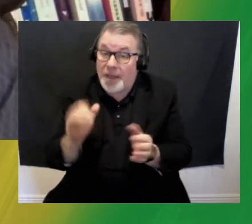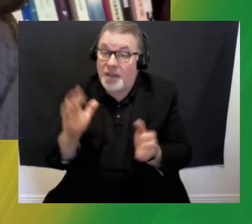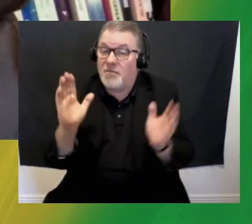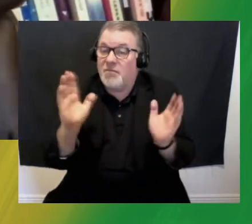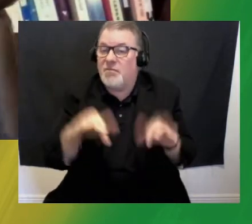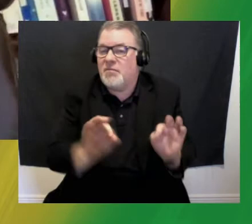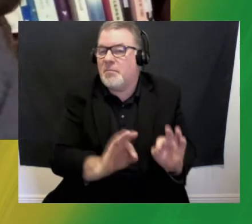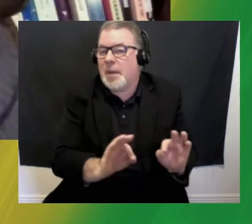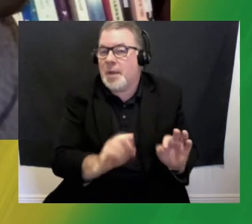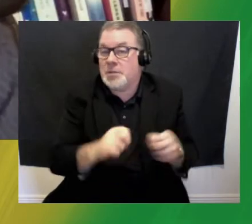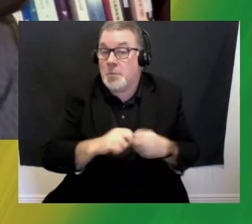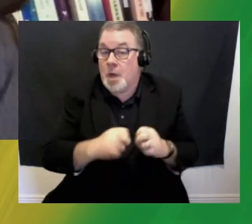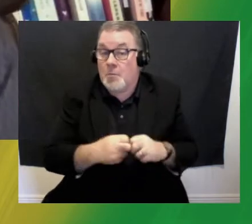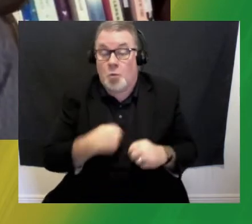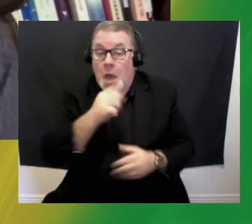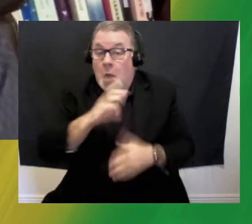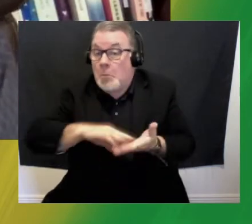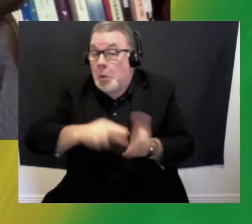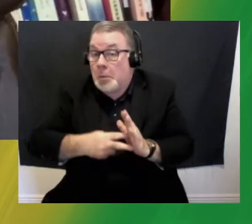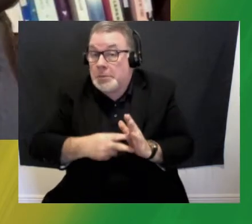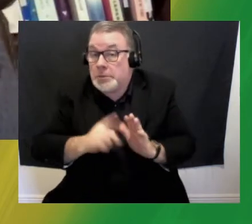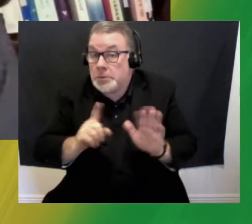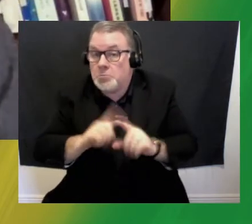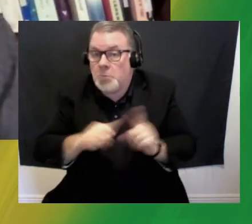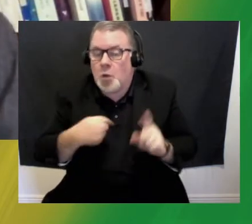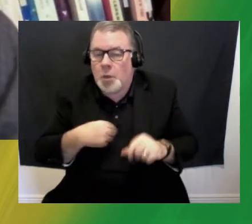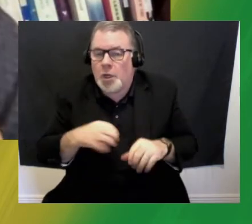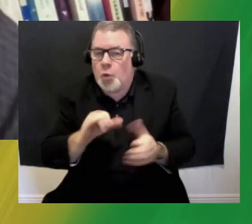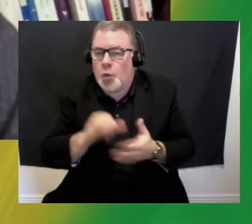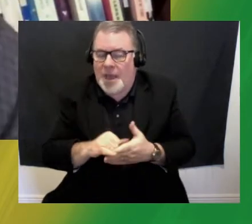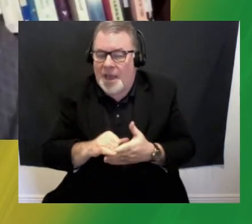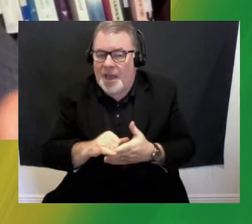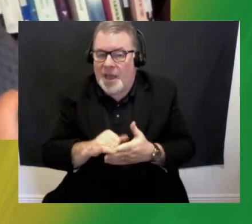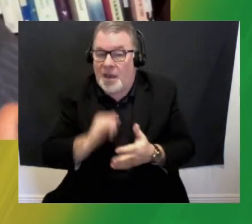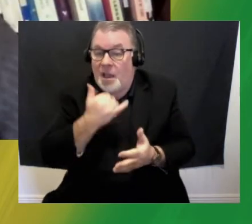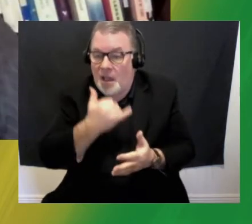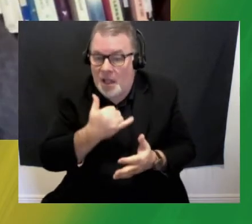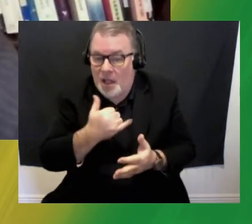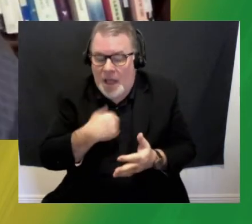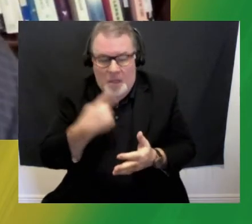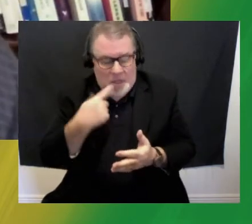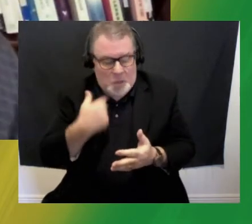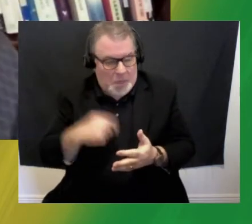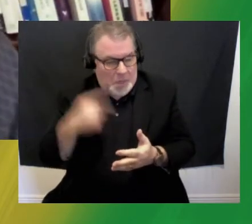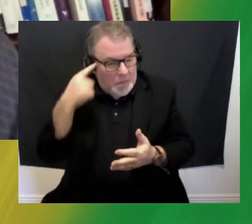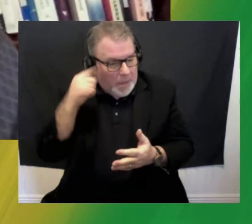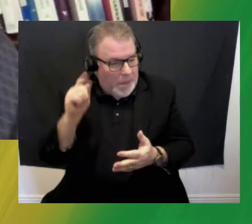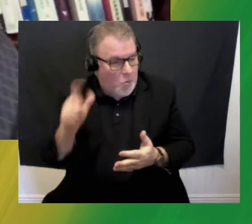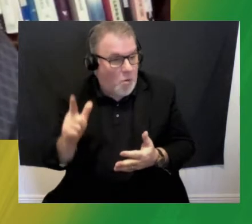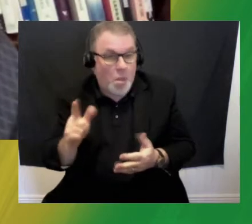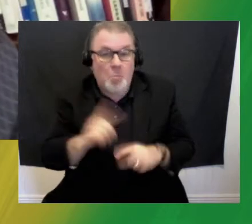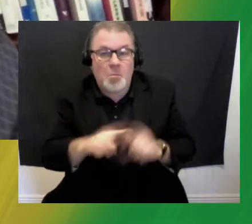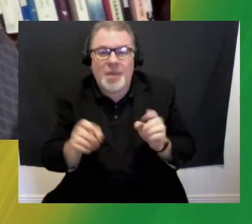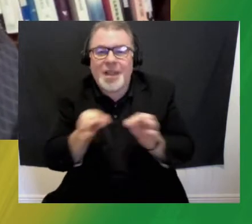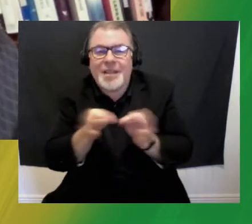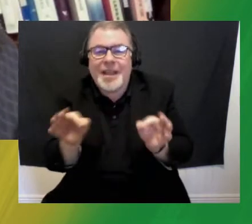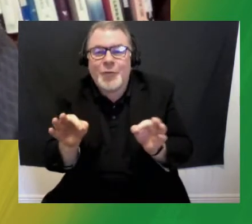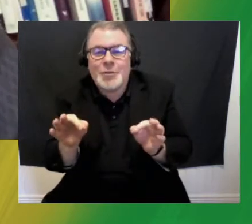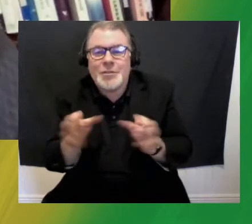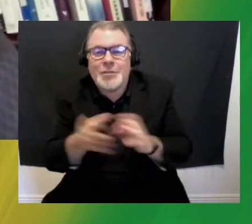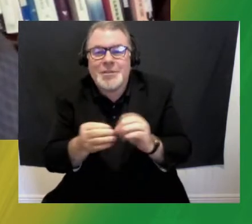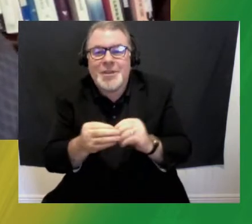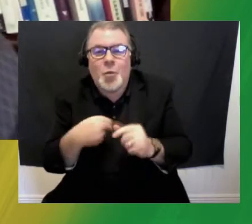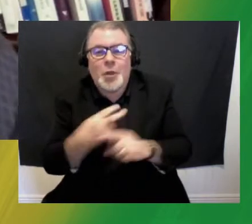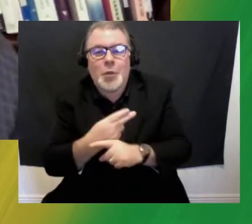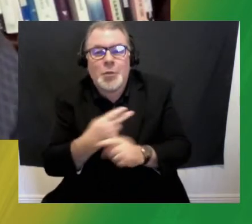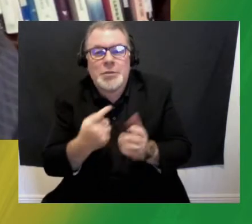Sometimes we use, and we don't do it on purpose. We do it very inadvertently. I don't think we give it any thought at all. But the language that we use sometimes can